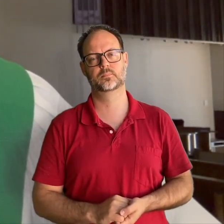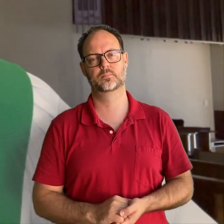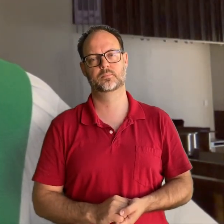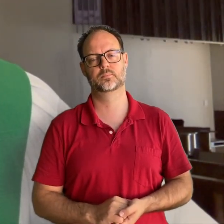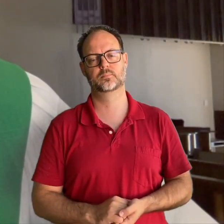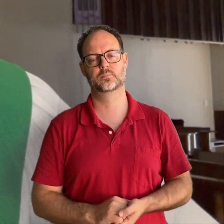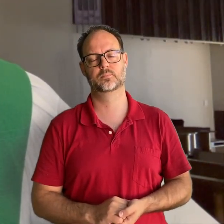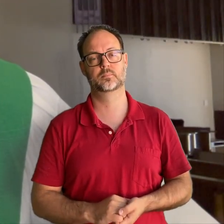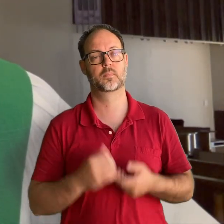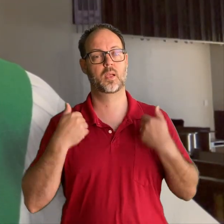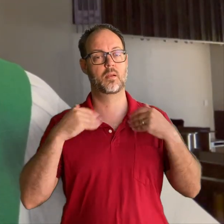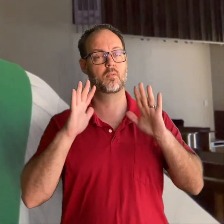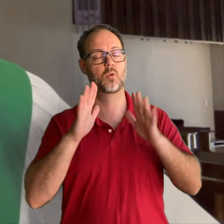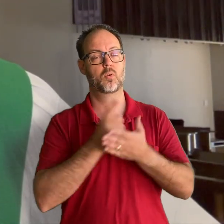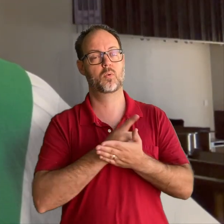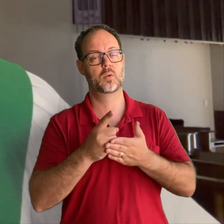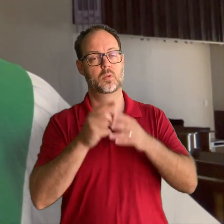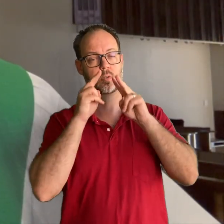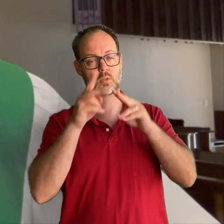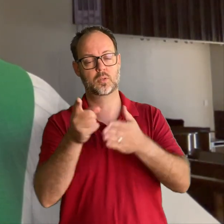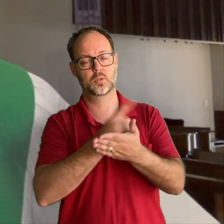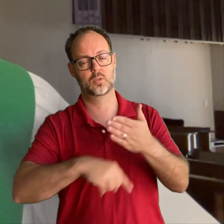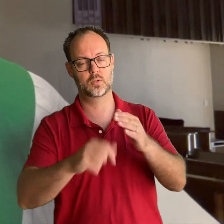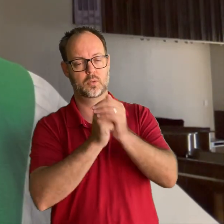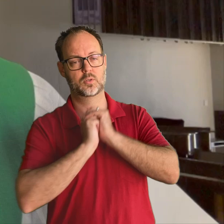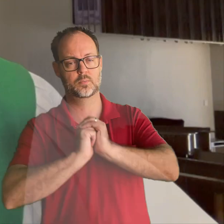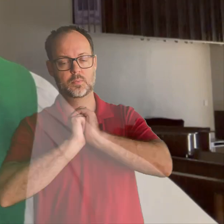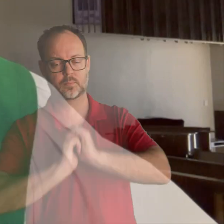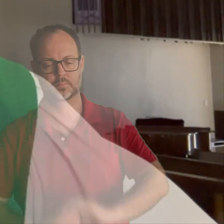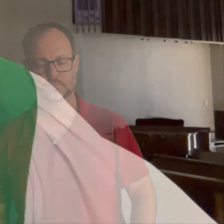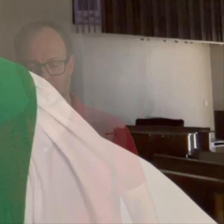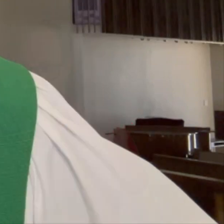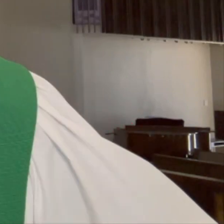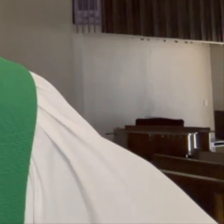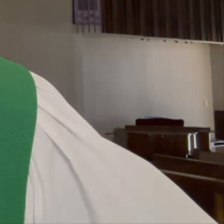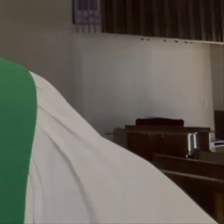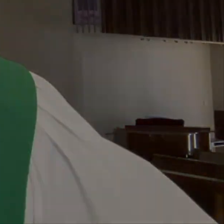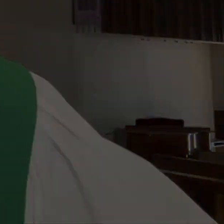Amen. Have a great week. We'll see you next week in worship.